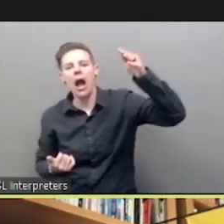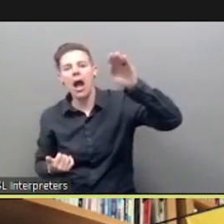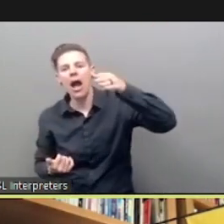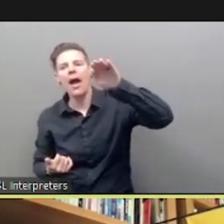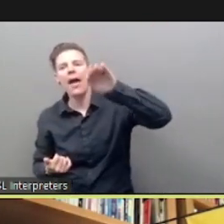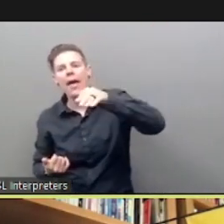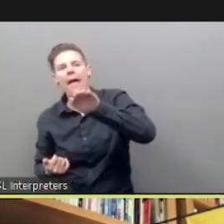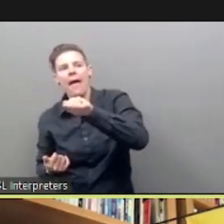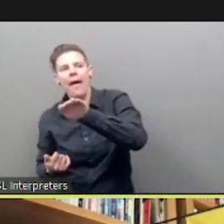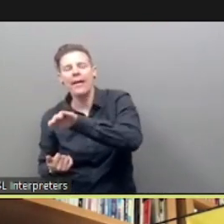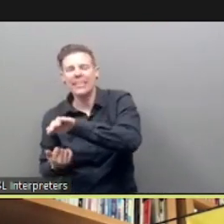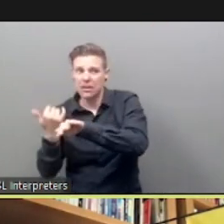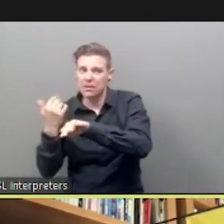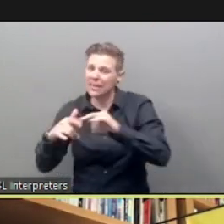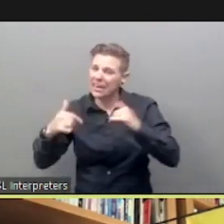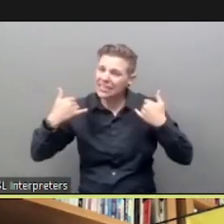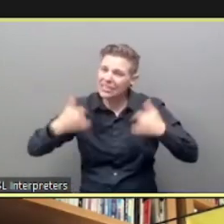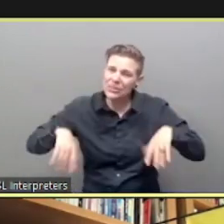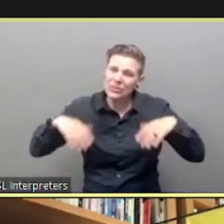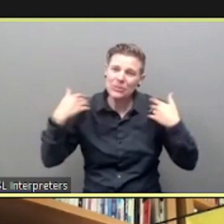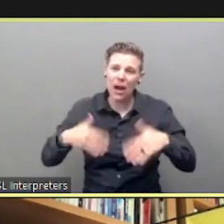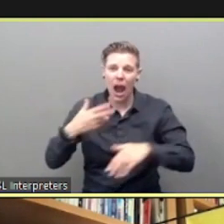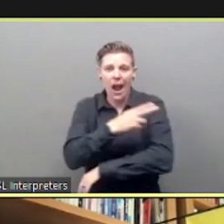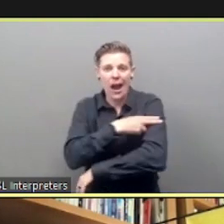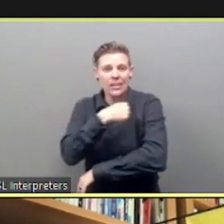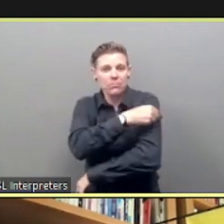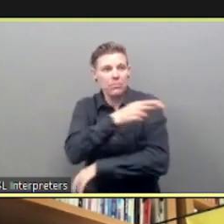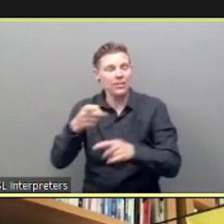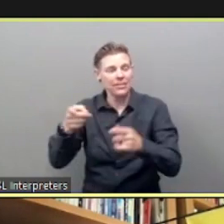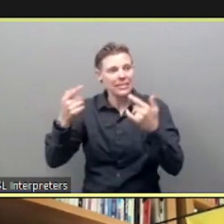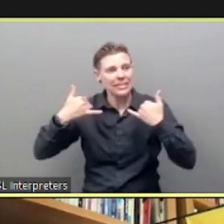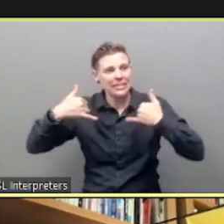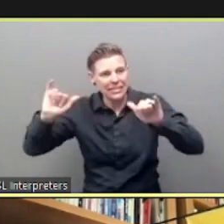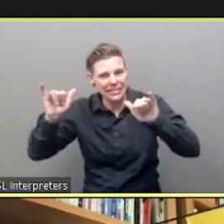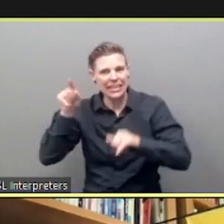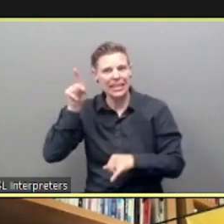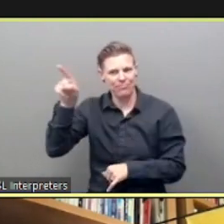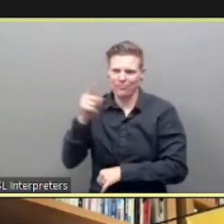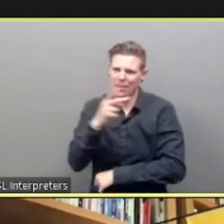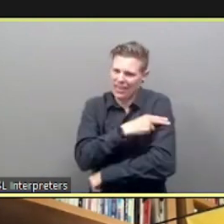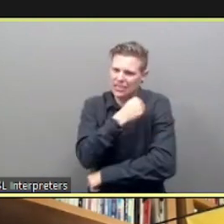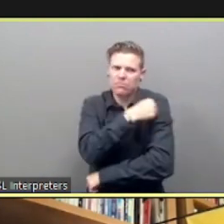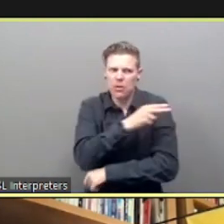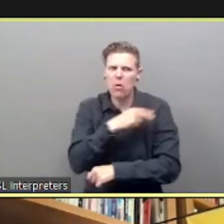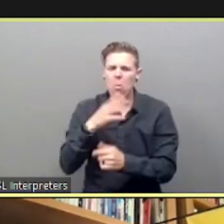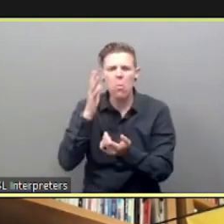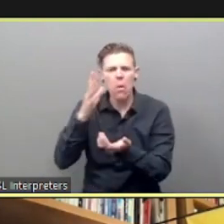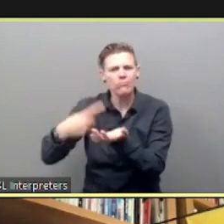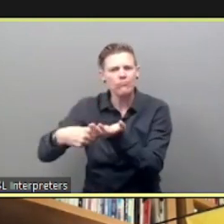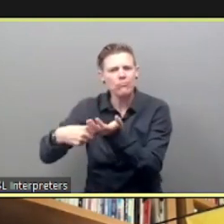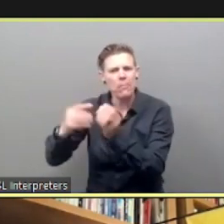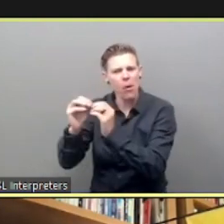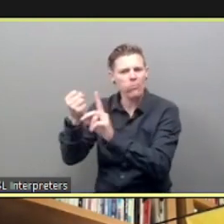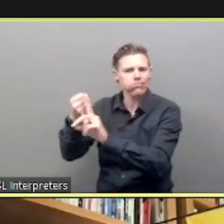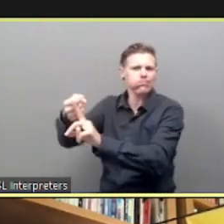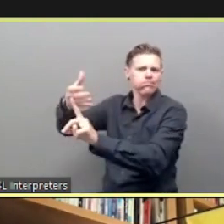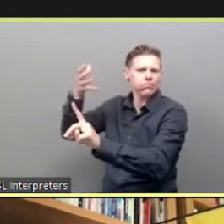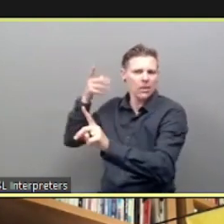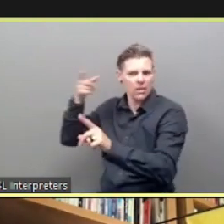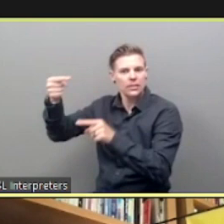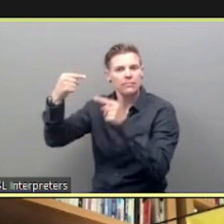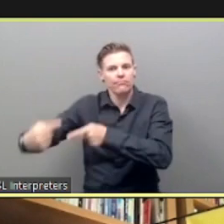hospitals as that big wave was. And we'll see a little bit more about that as we go on. You can see there that the